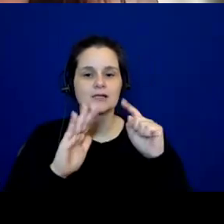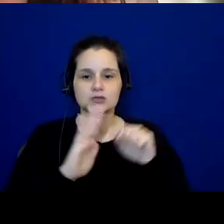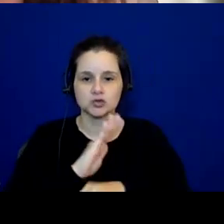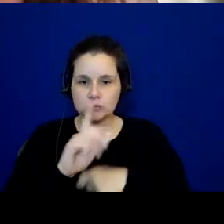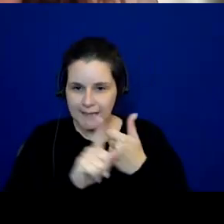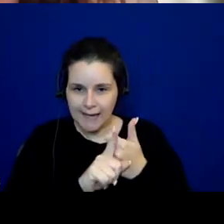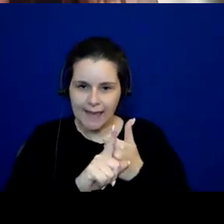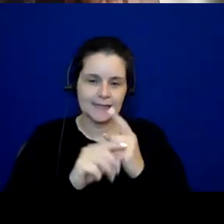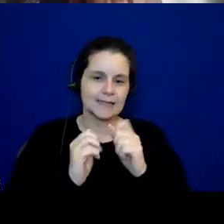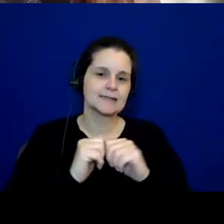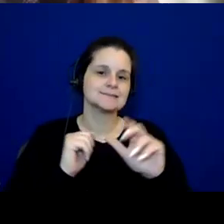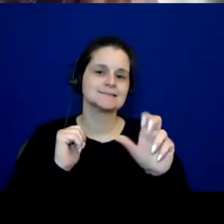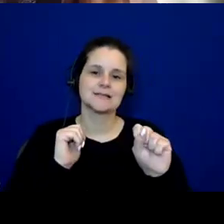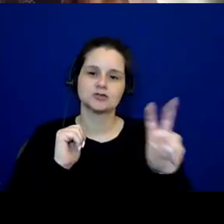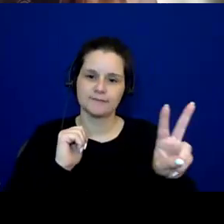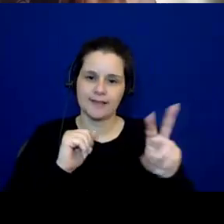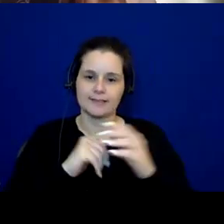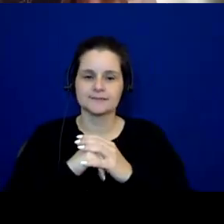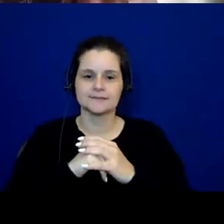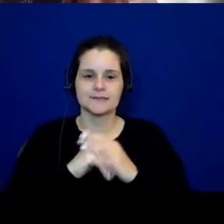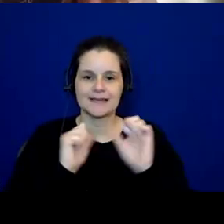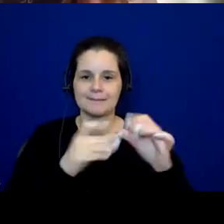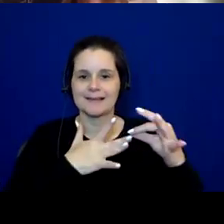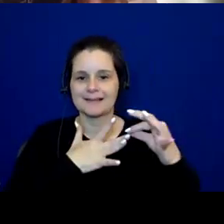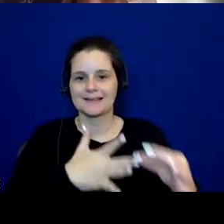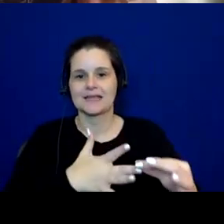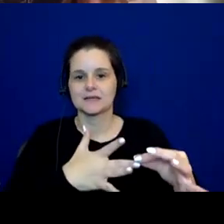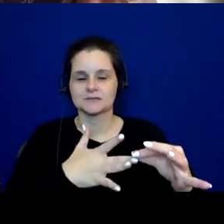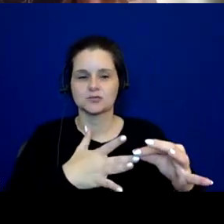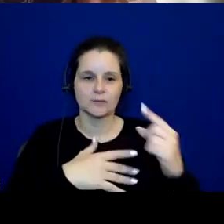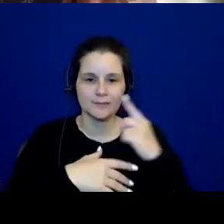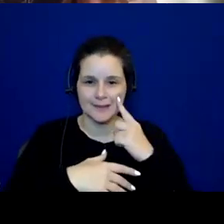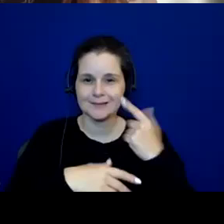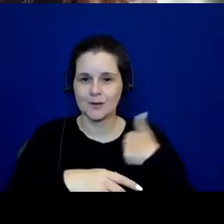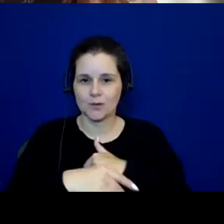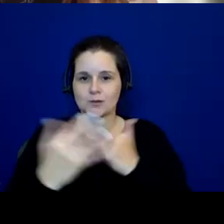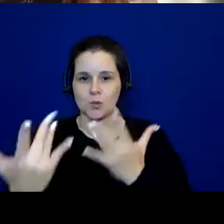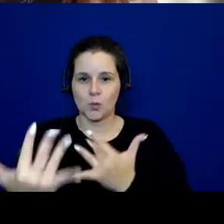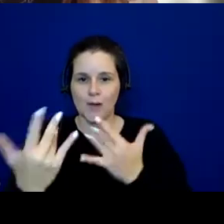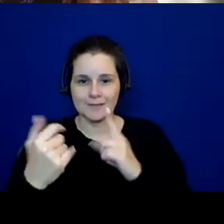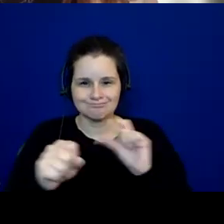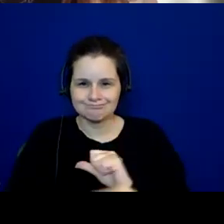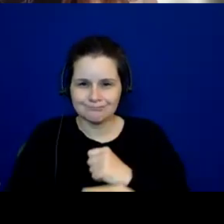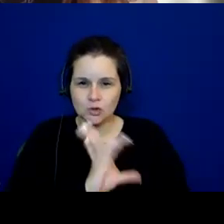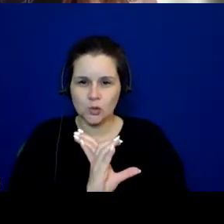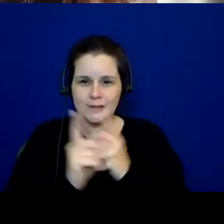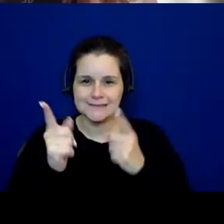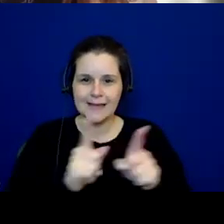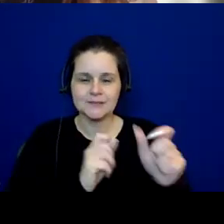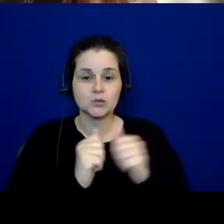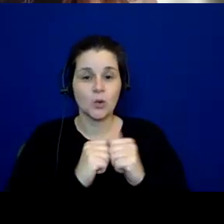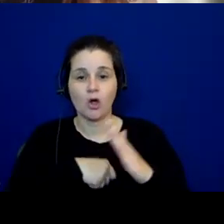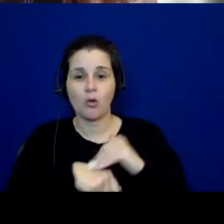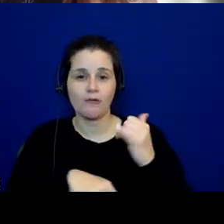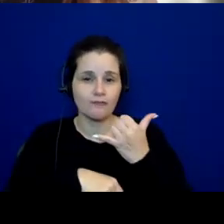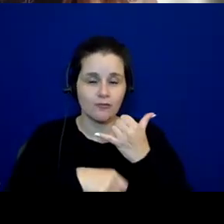and sexual violence can maybe lead us to think that, you know, we need to wait until there's a crisis or until there's a call for help